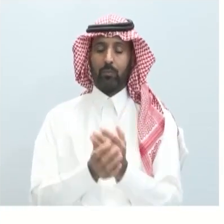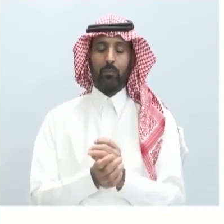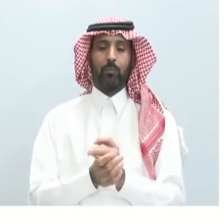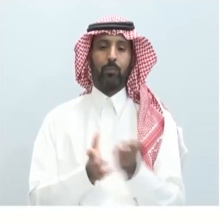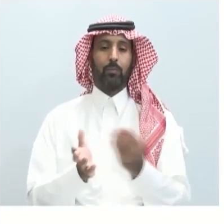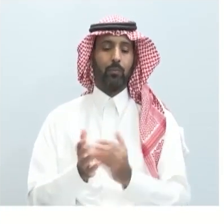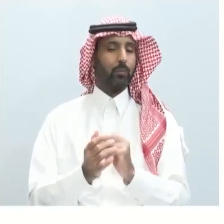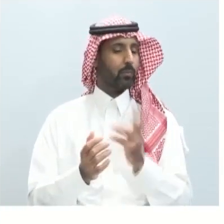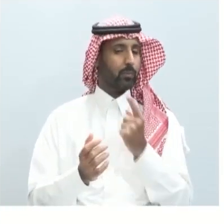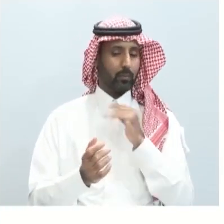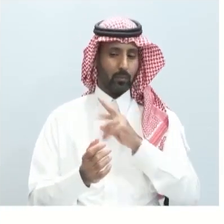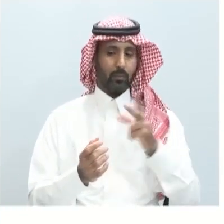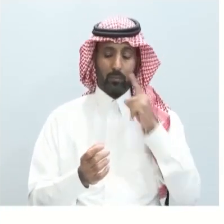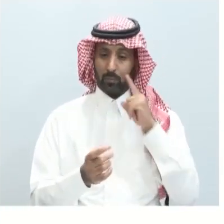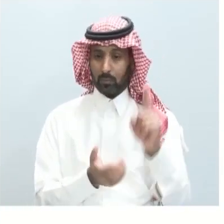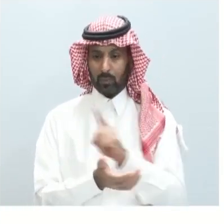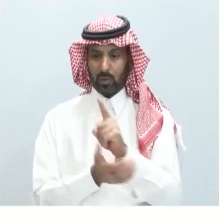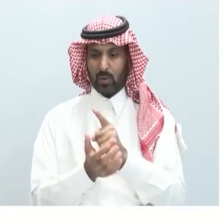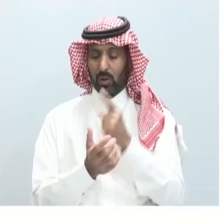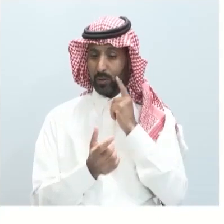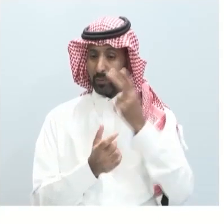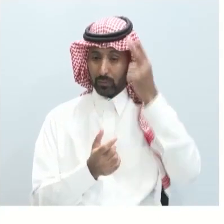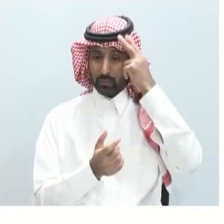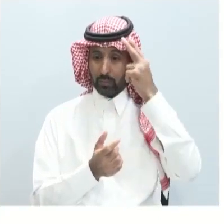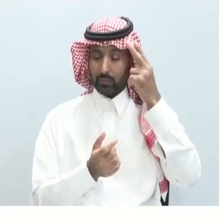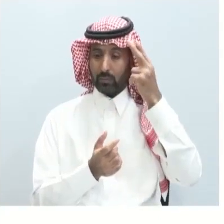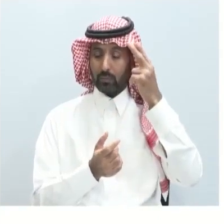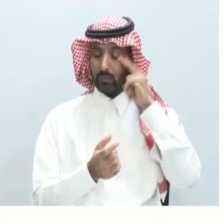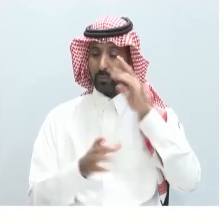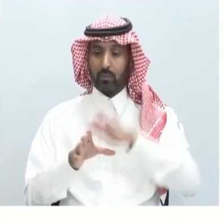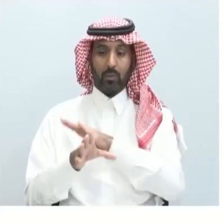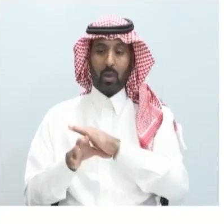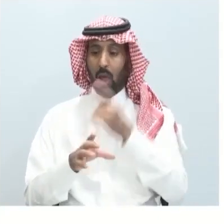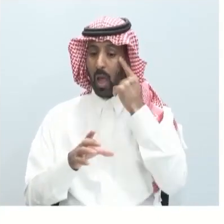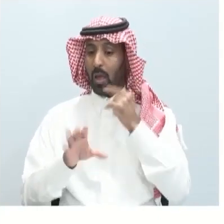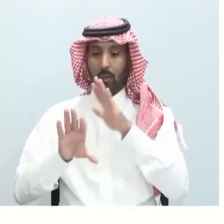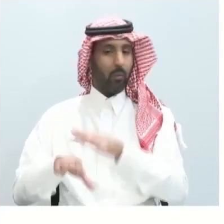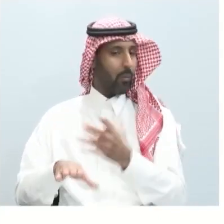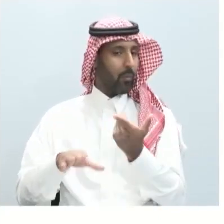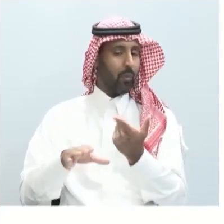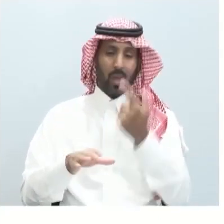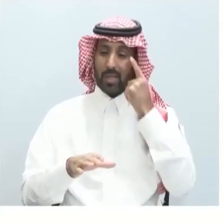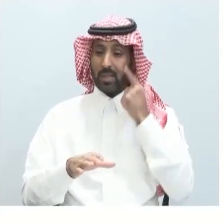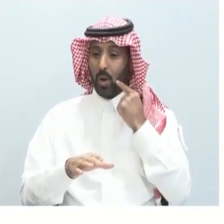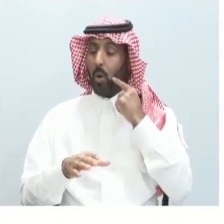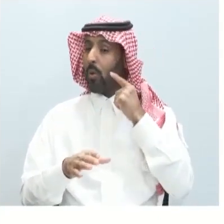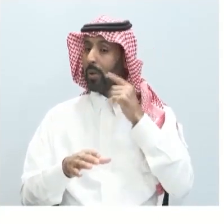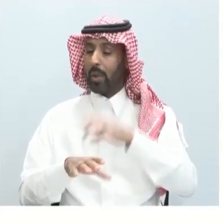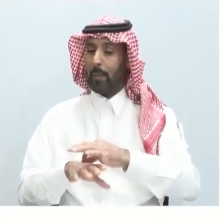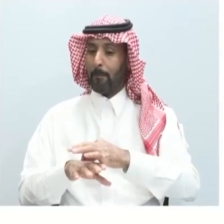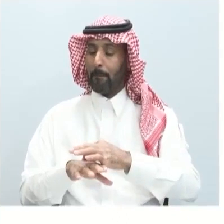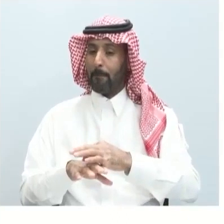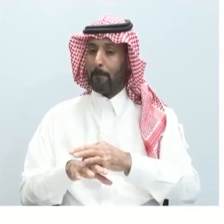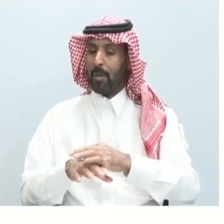activities. What kind of environment will Saudi Arabia, will Saudi citizens live in? The Saudi citizens, what kind